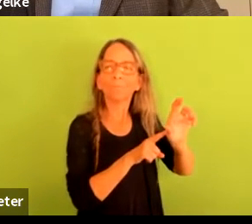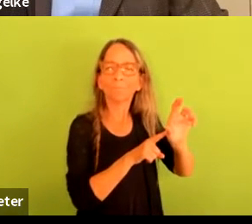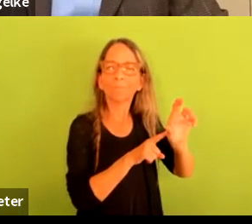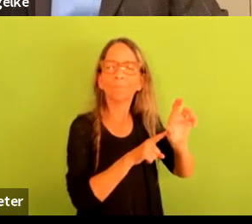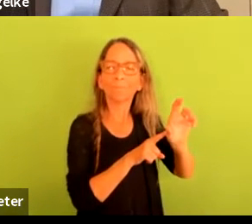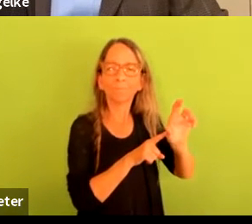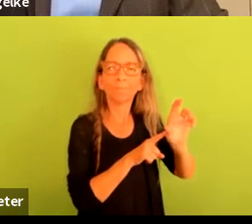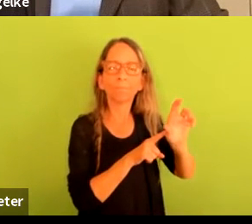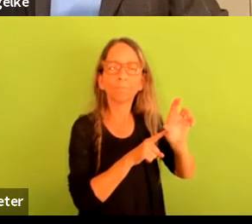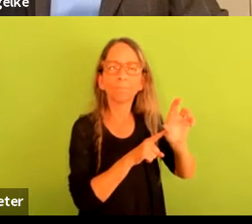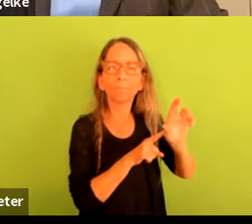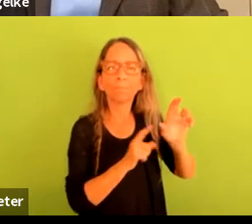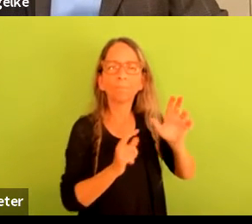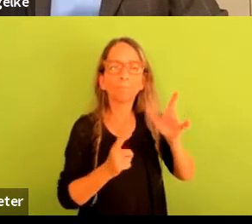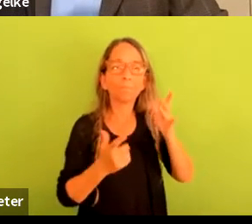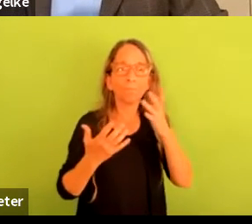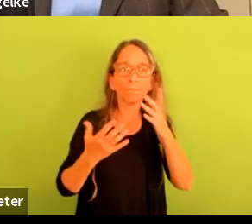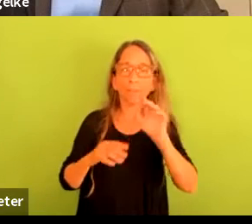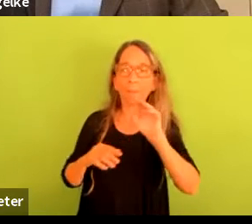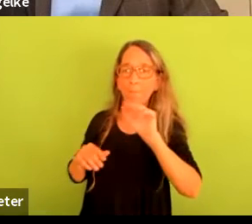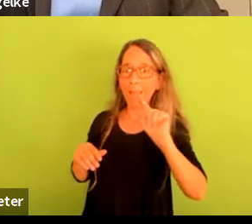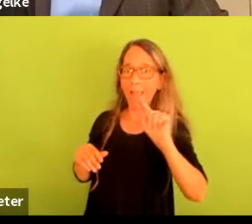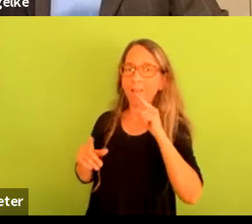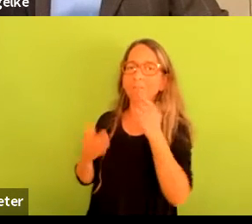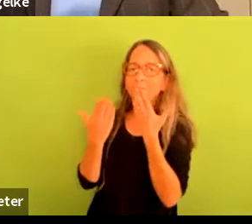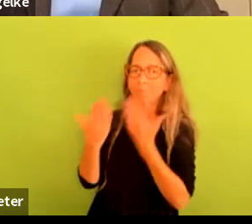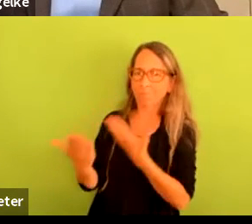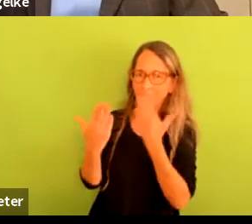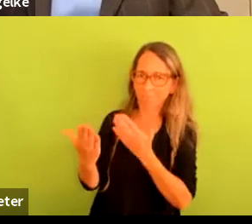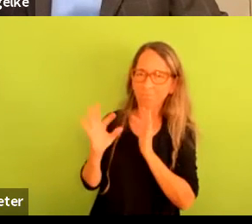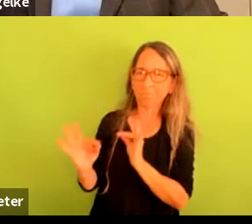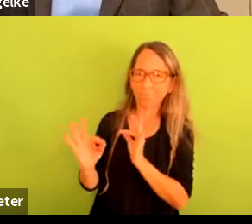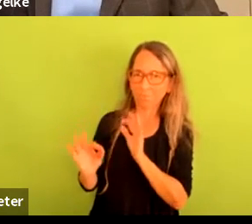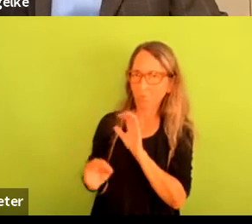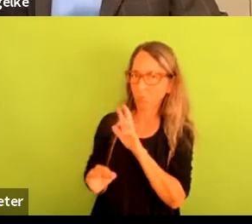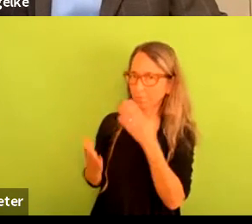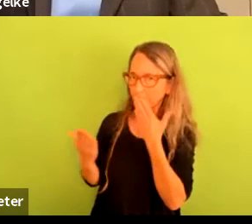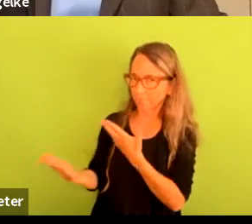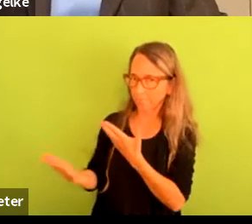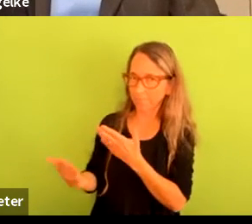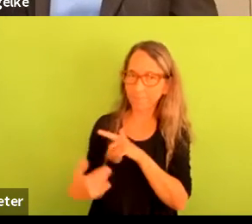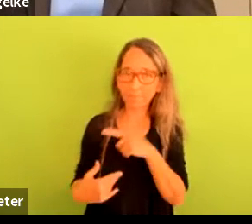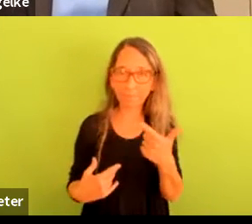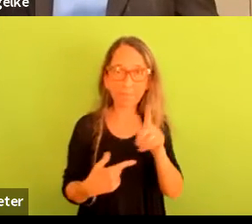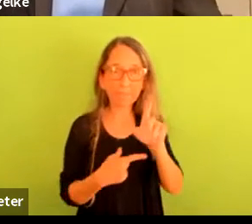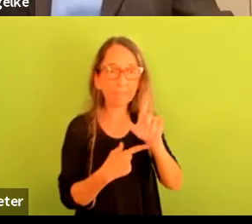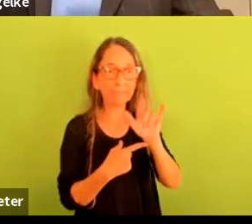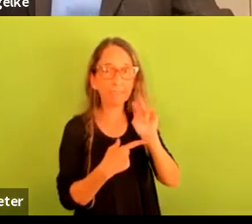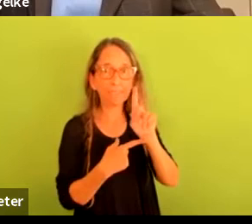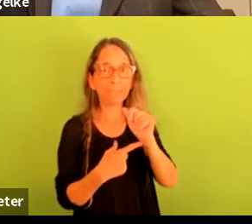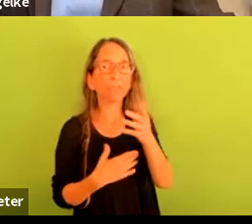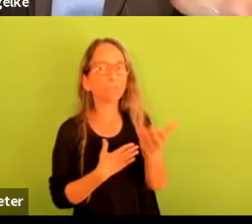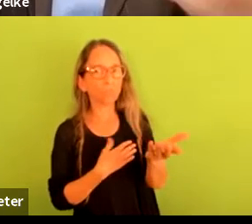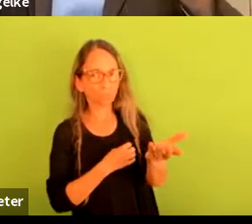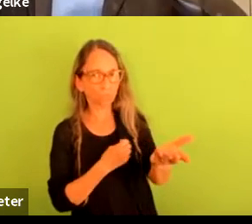Thank you, Chris. Linda? Sure. So at Gallaudet, we do much of the same kind